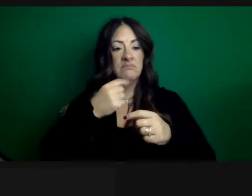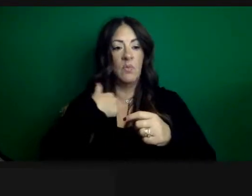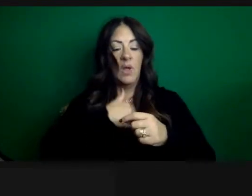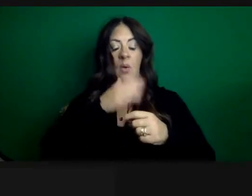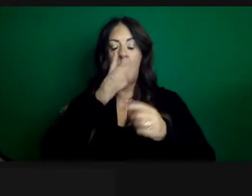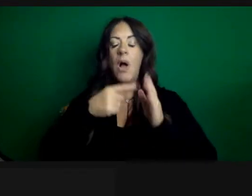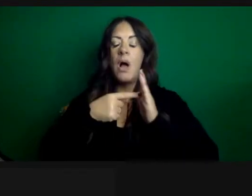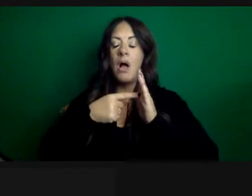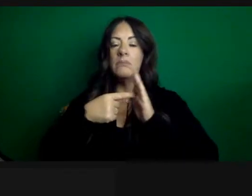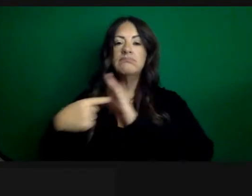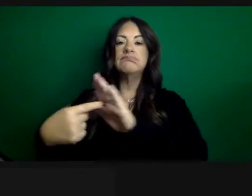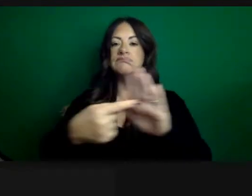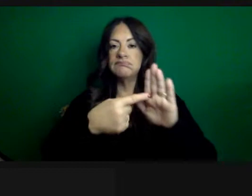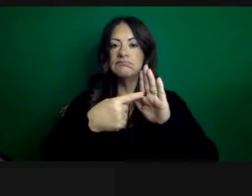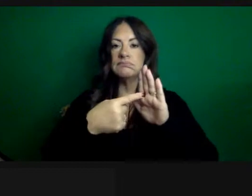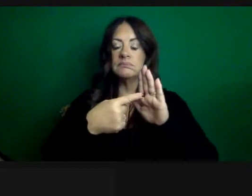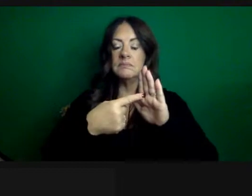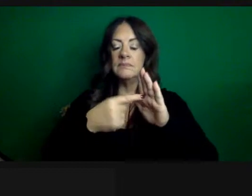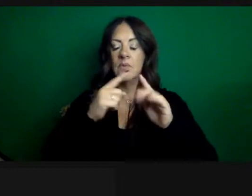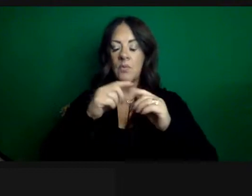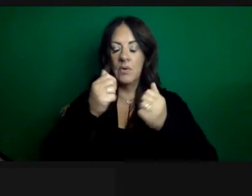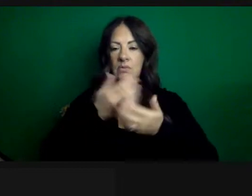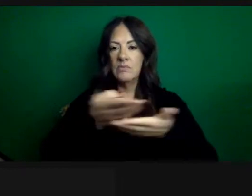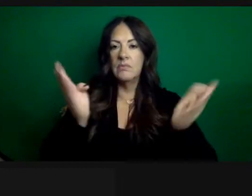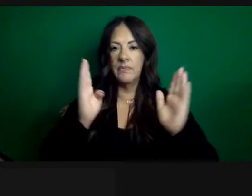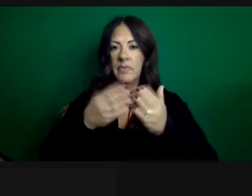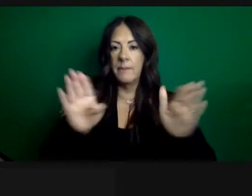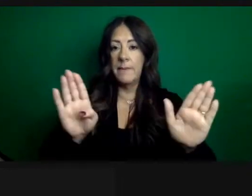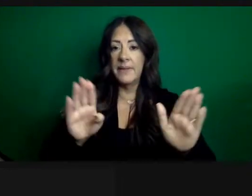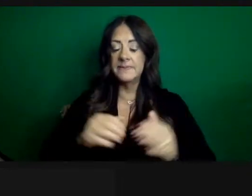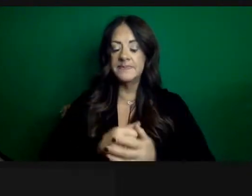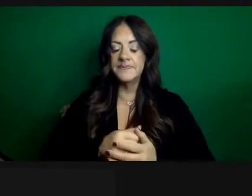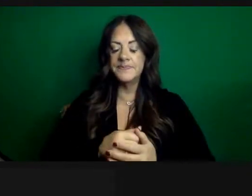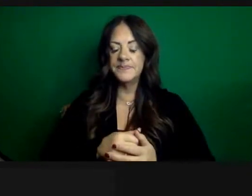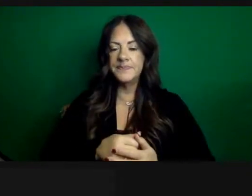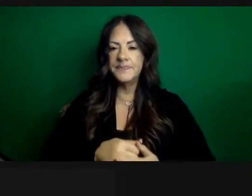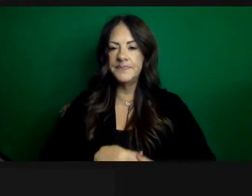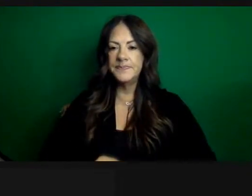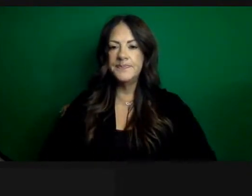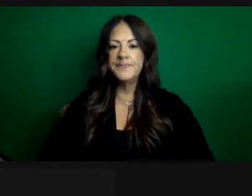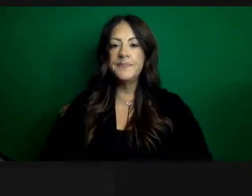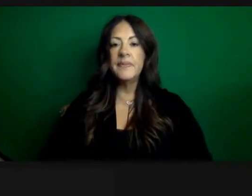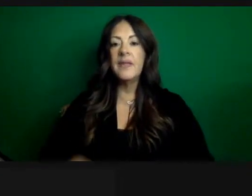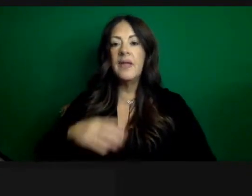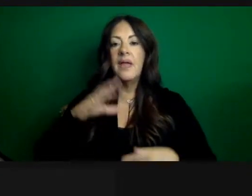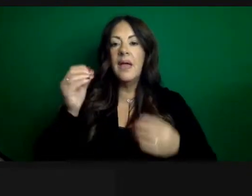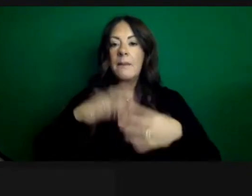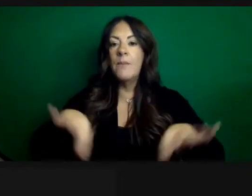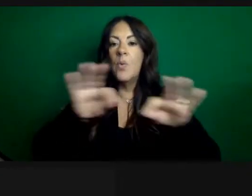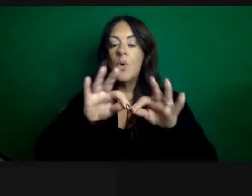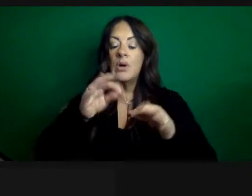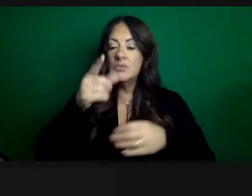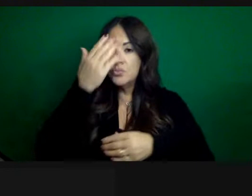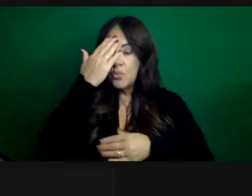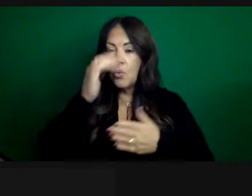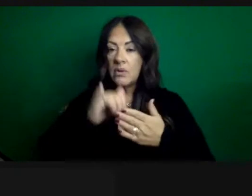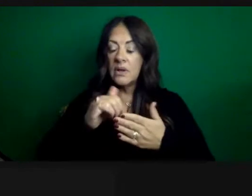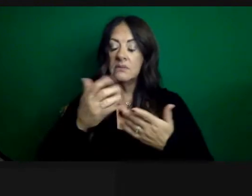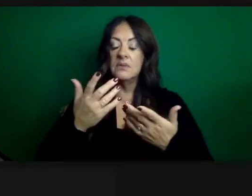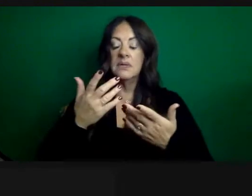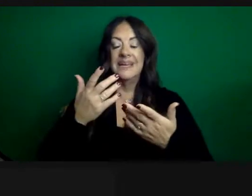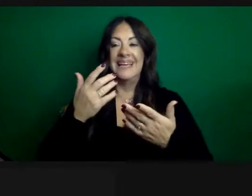can, and then we'll be able to share it with people publicly. But again, this notion that in order to do